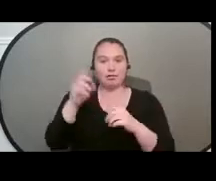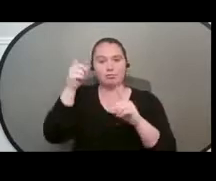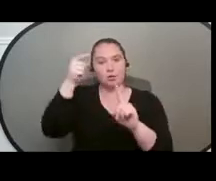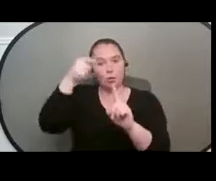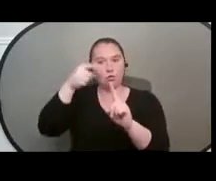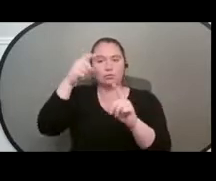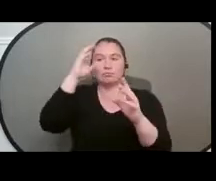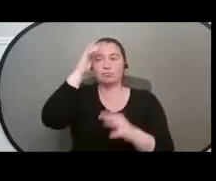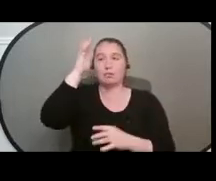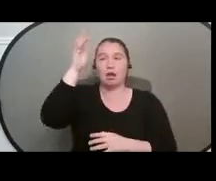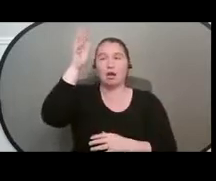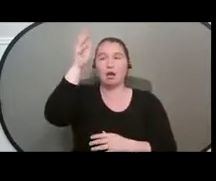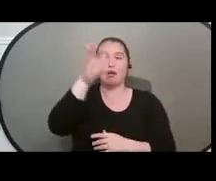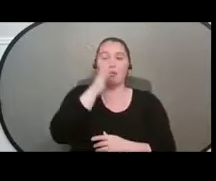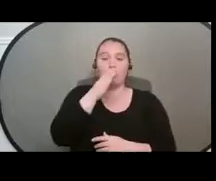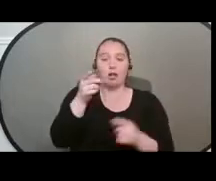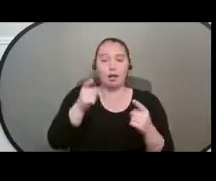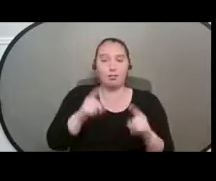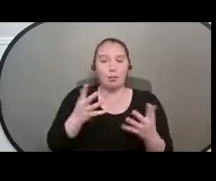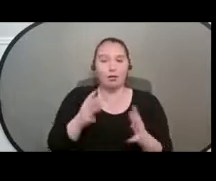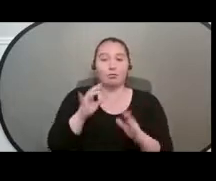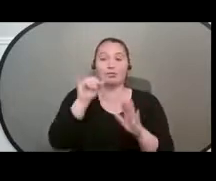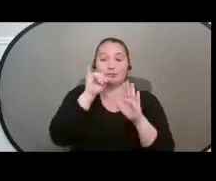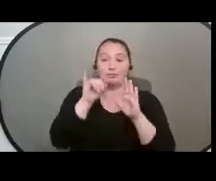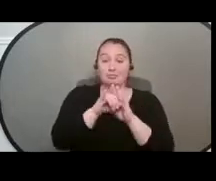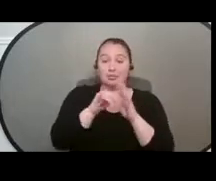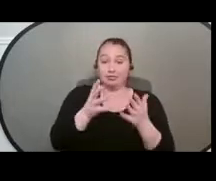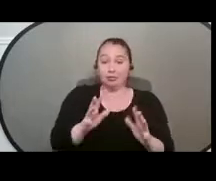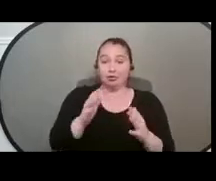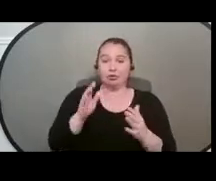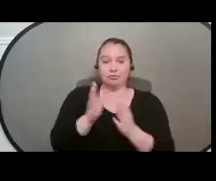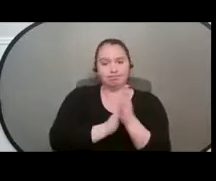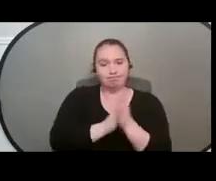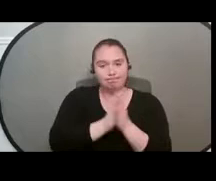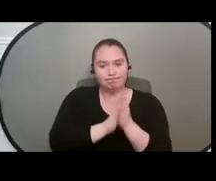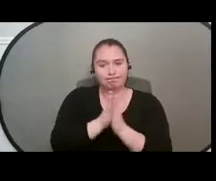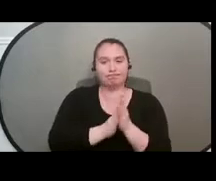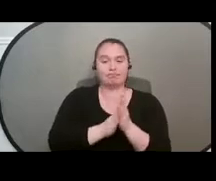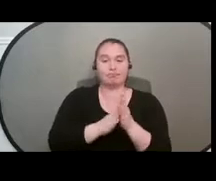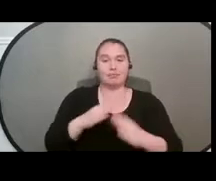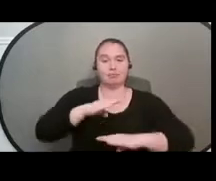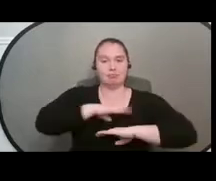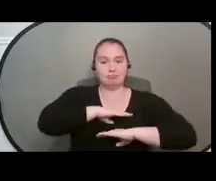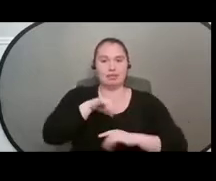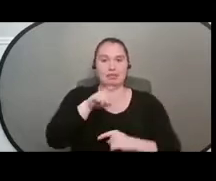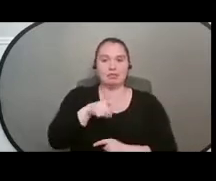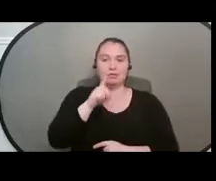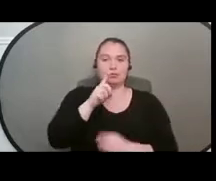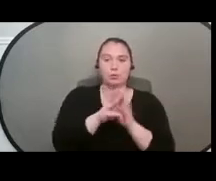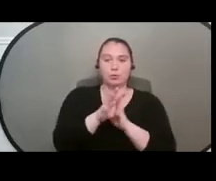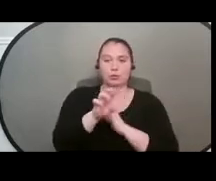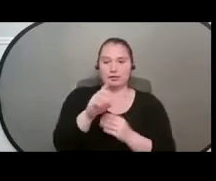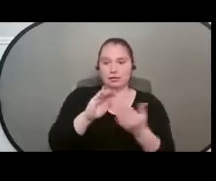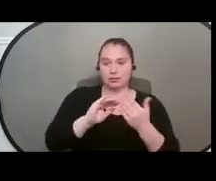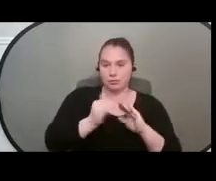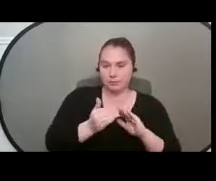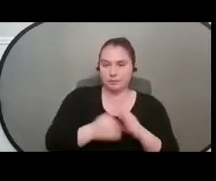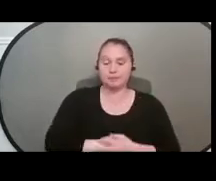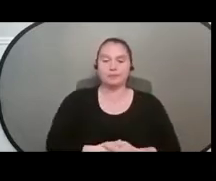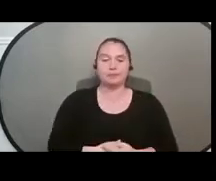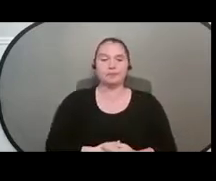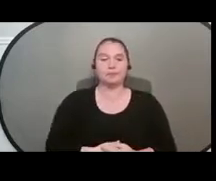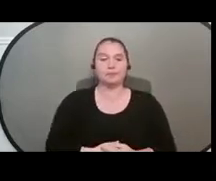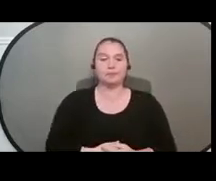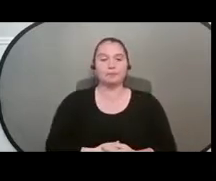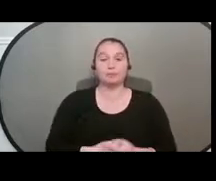long-term priorities identified, are that highest and best approach to meeting the needs of the Waco ISD community. So we would love